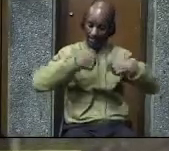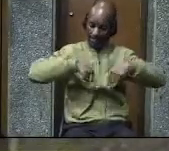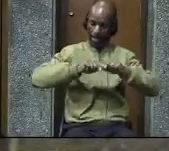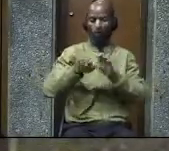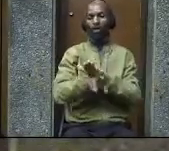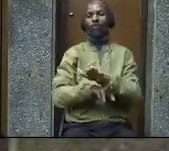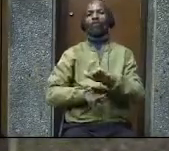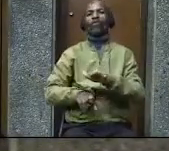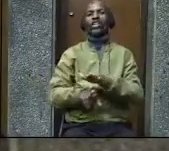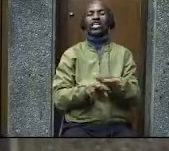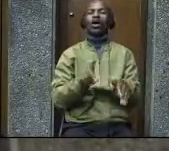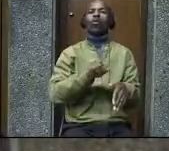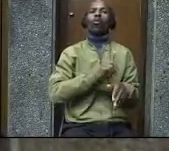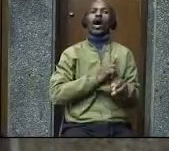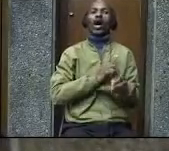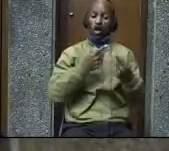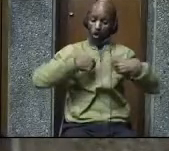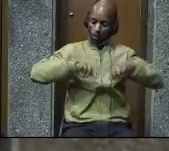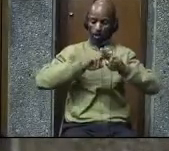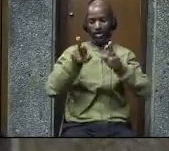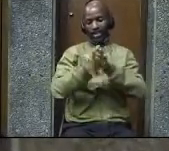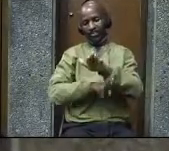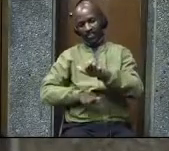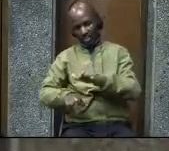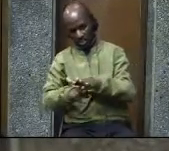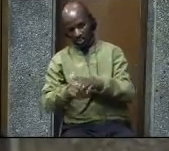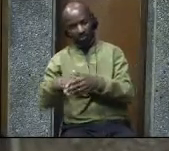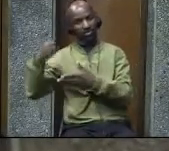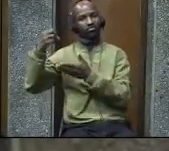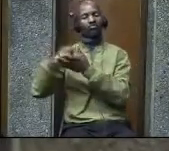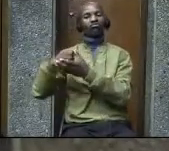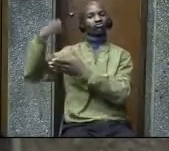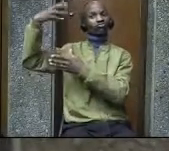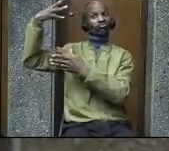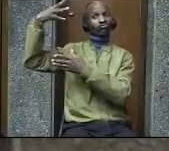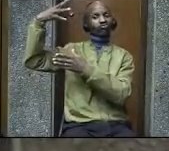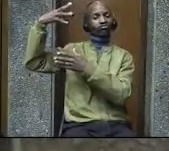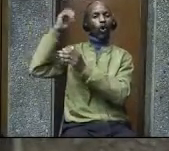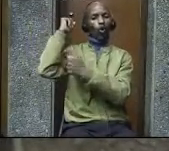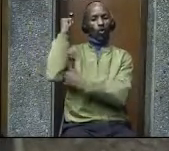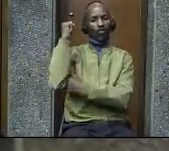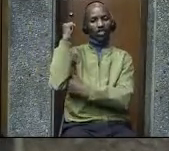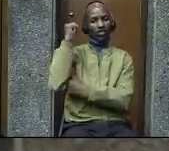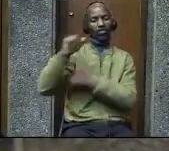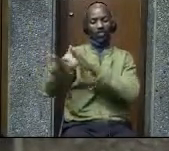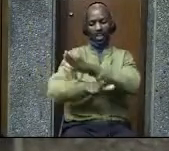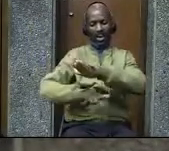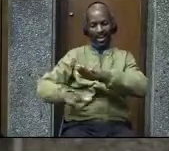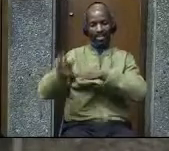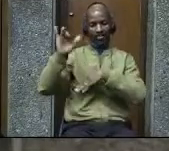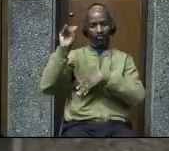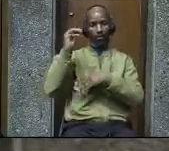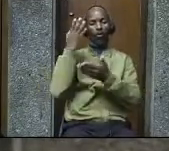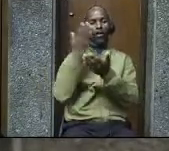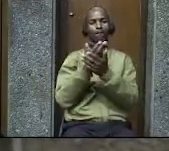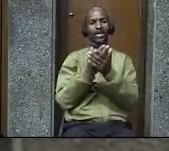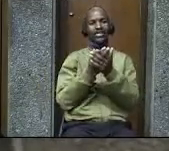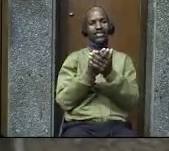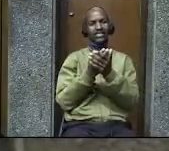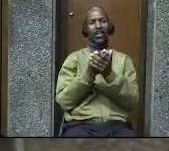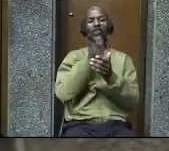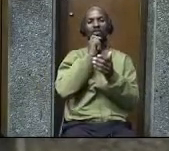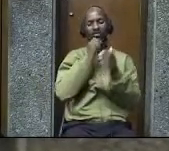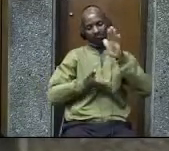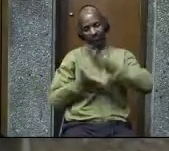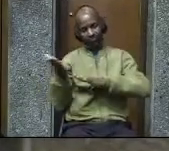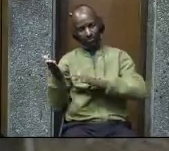region, why is na a regional satellite office of a land reform? We had to repalame as